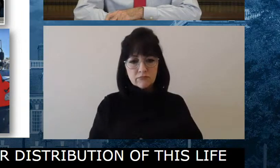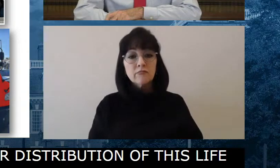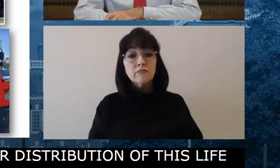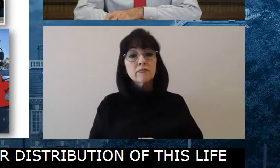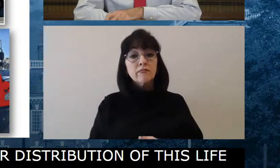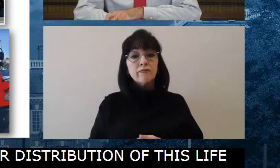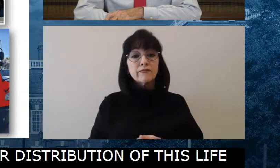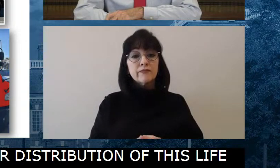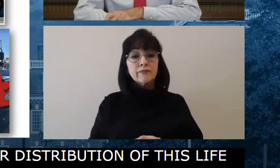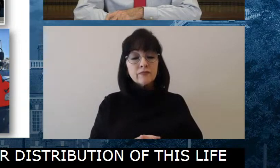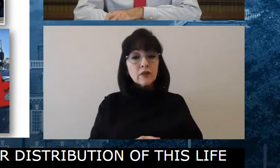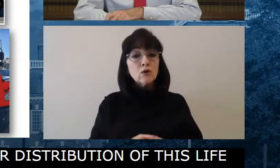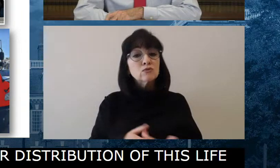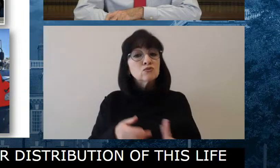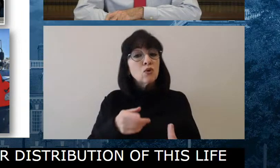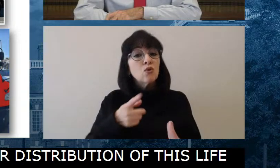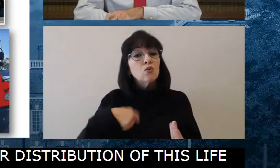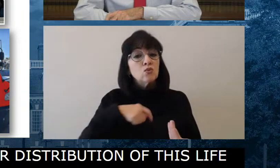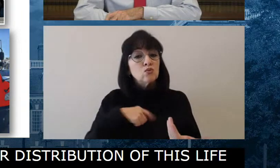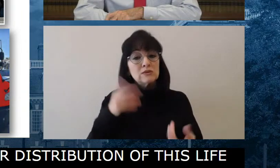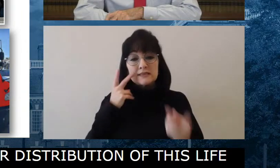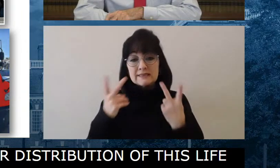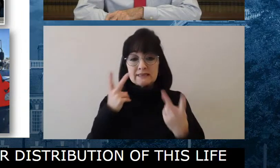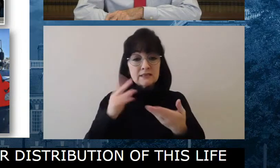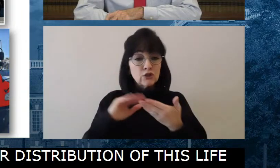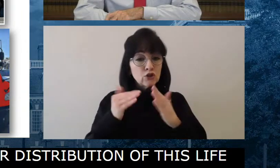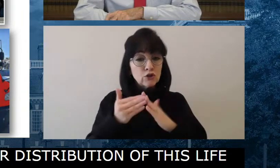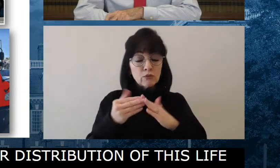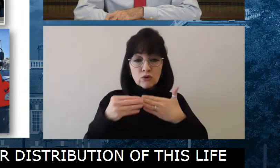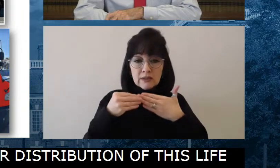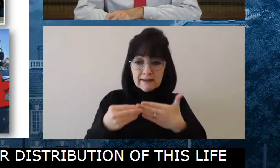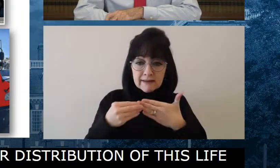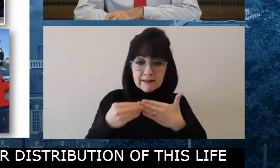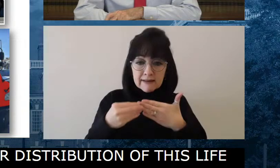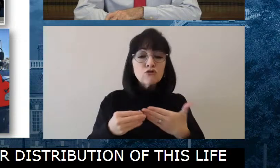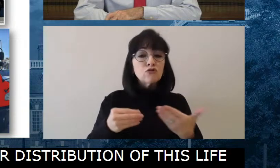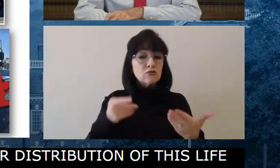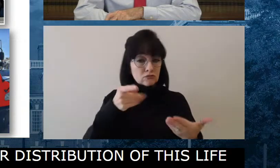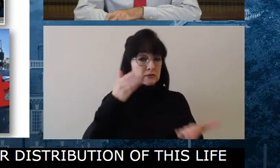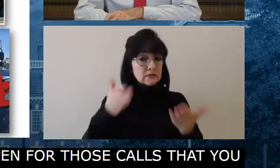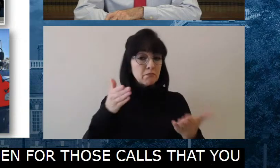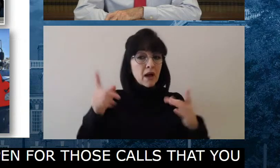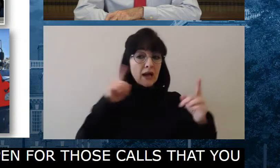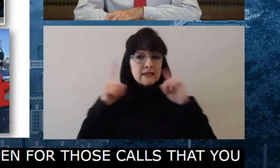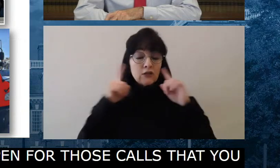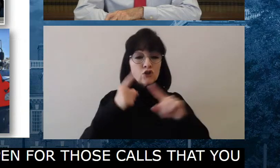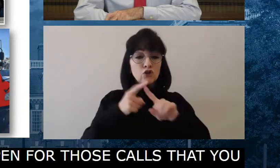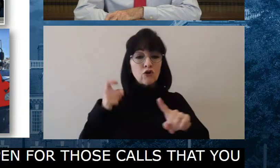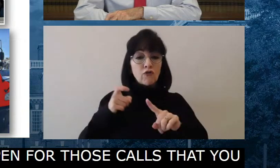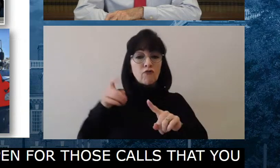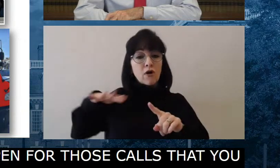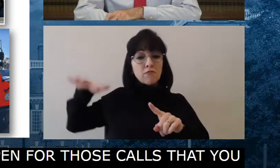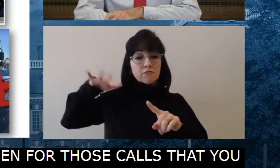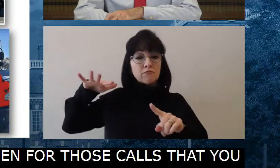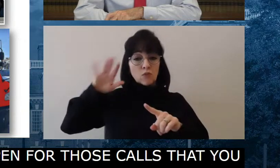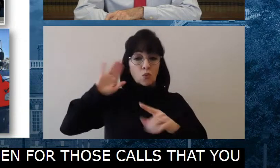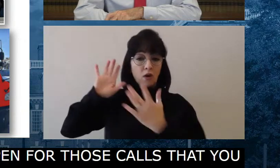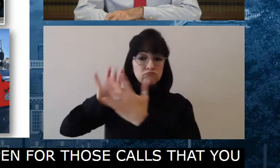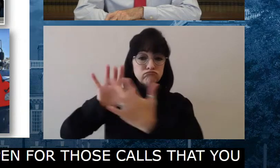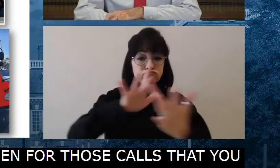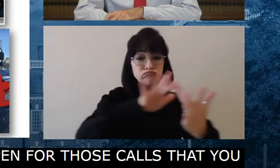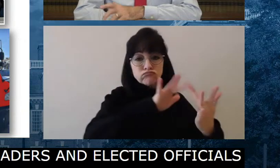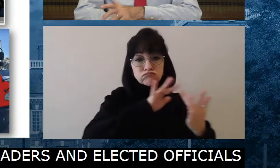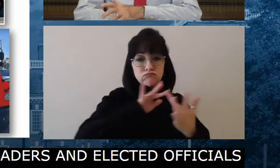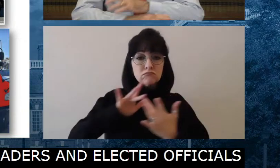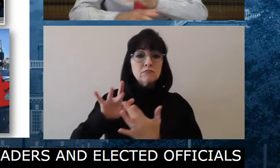community leaders and elected officials and others to sign up and register for our community events. There'll be more about those as we